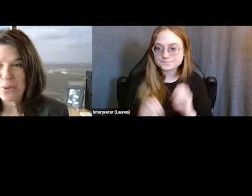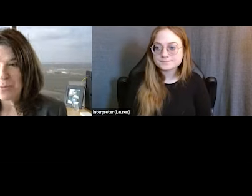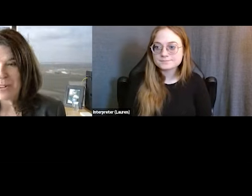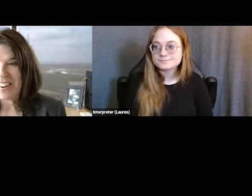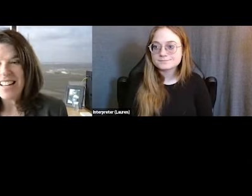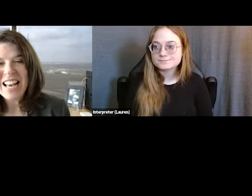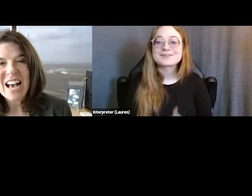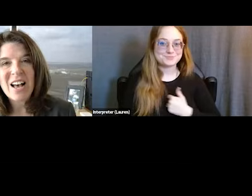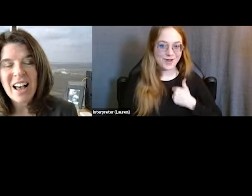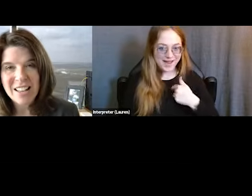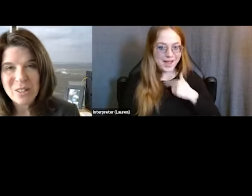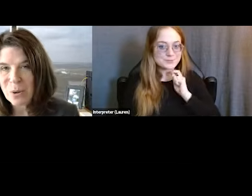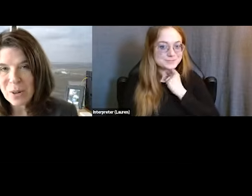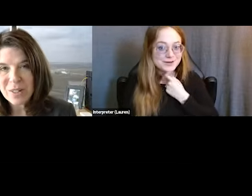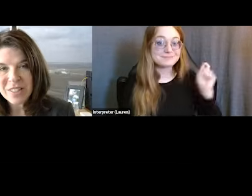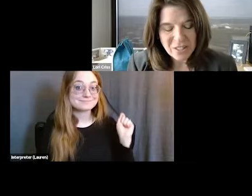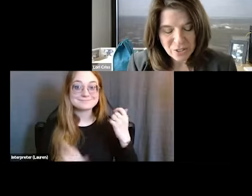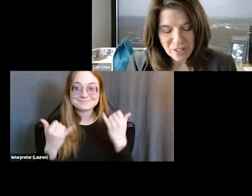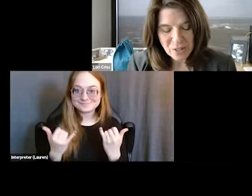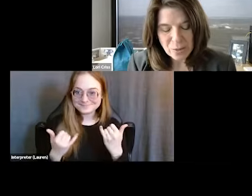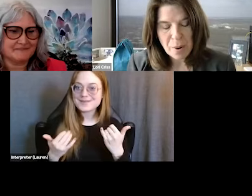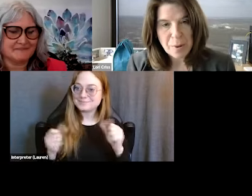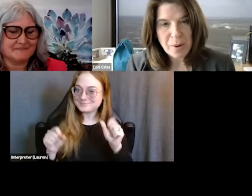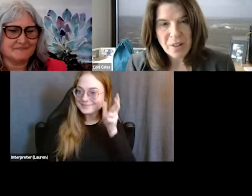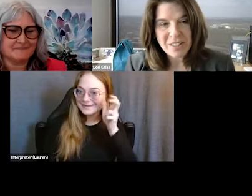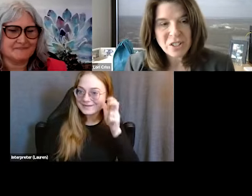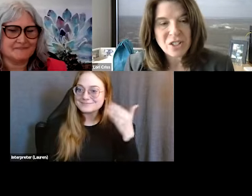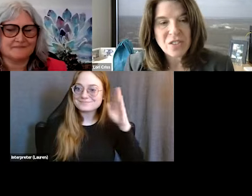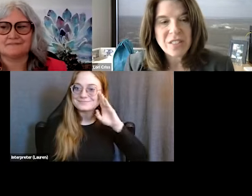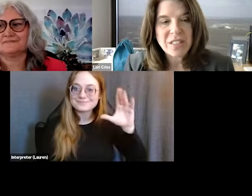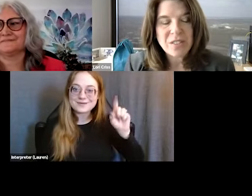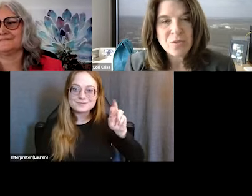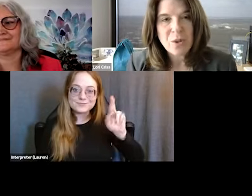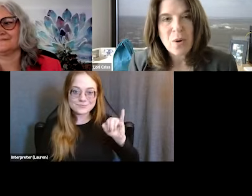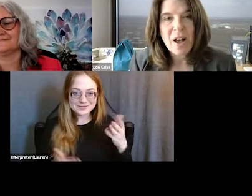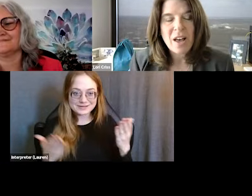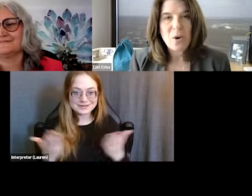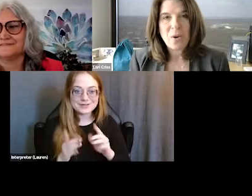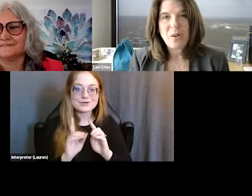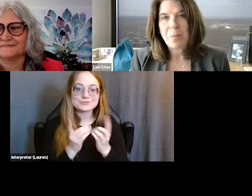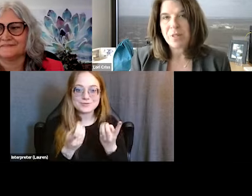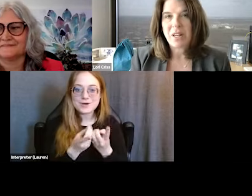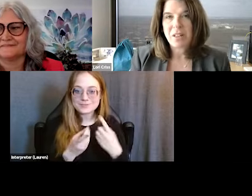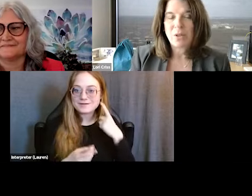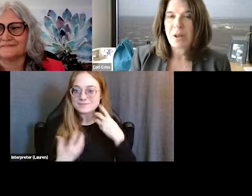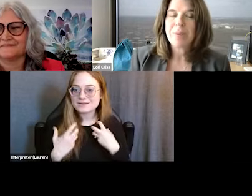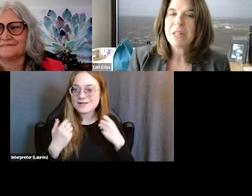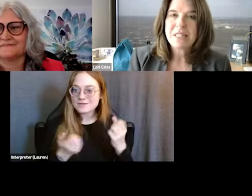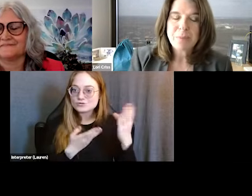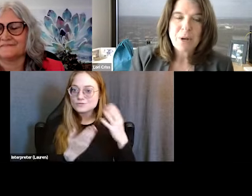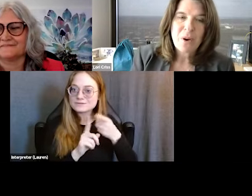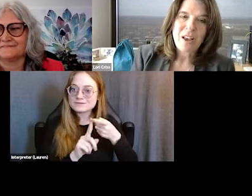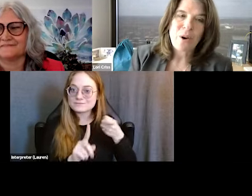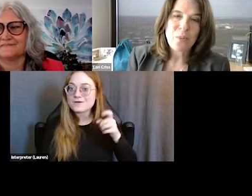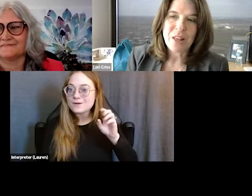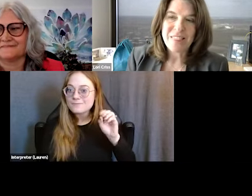So sorry, I was muted there. Hi, Lori Chris here, Director of the Department of Mental Health and Addiction Services for Ohio, and representing a great big